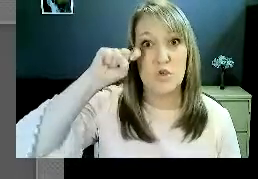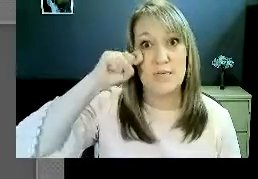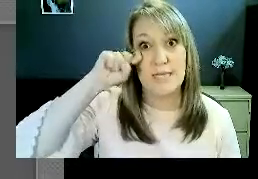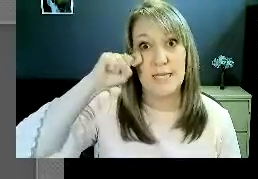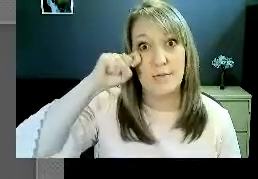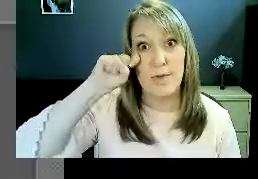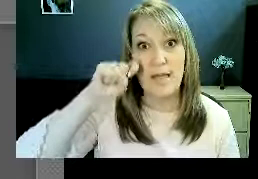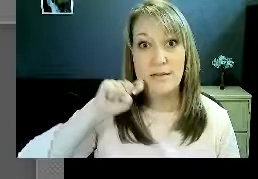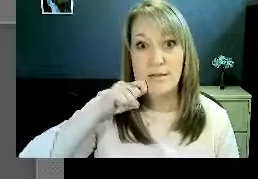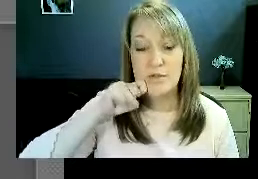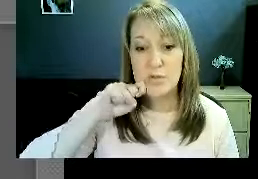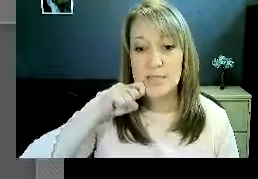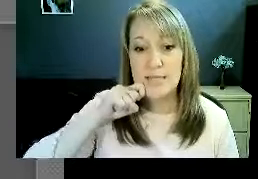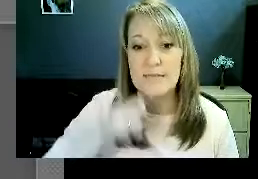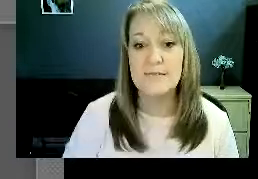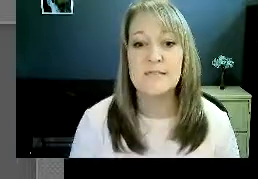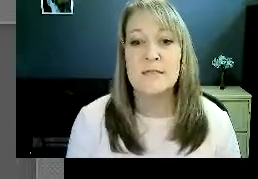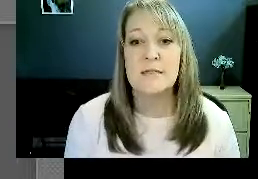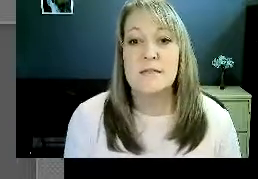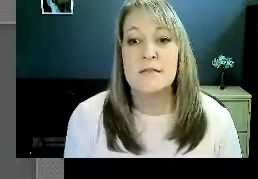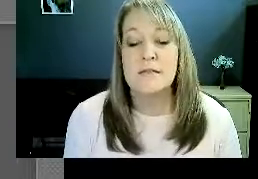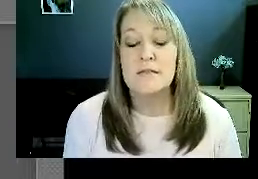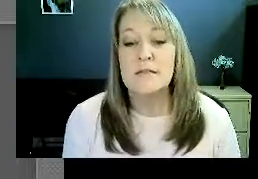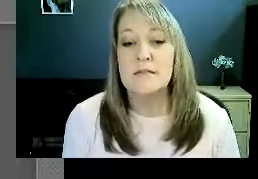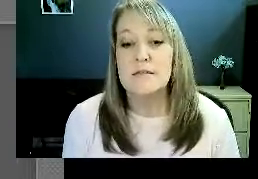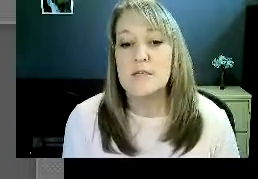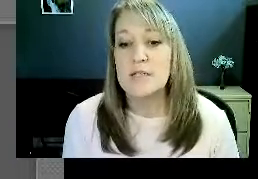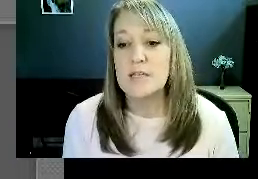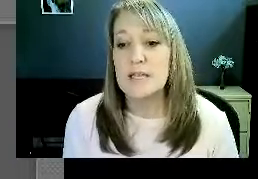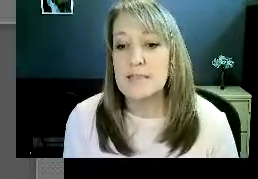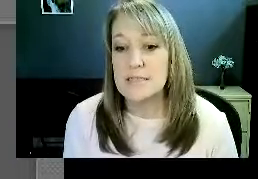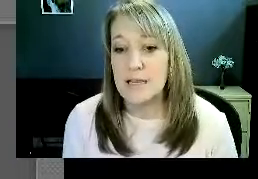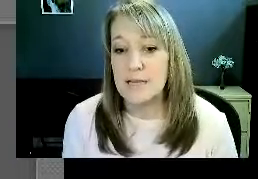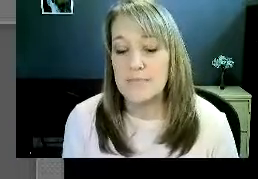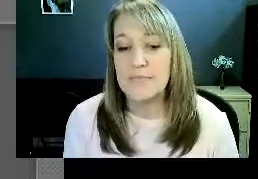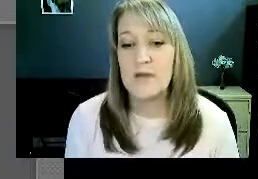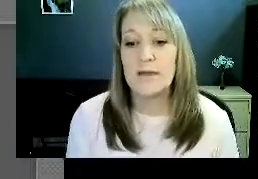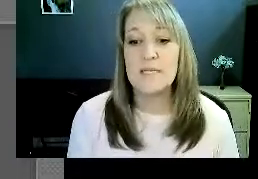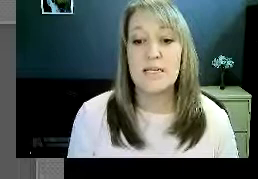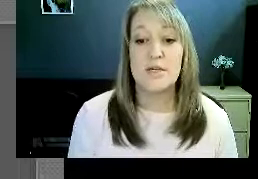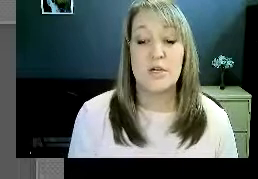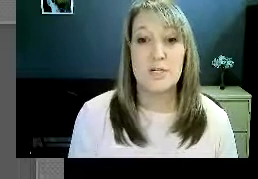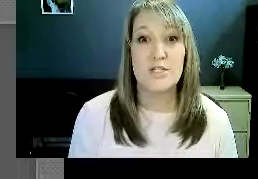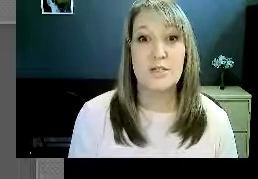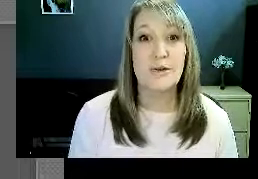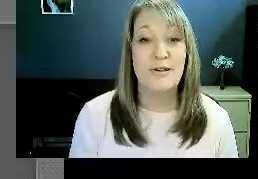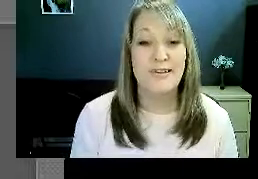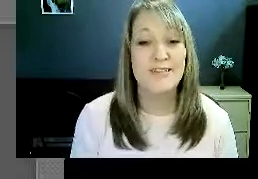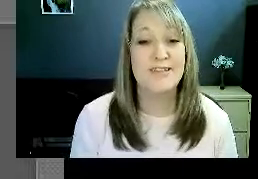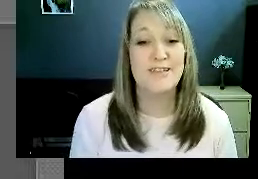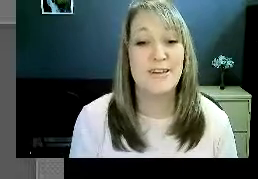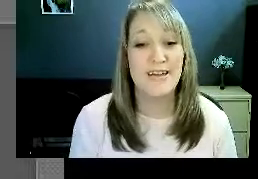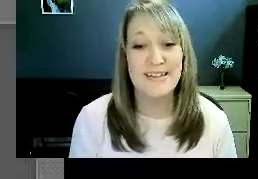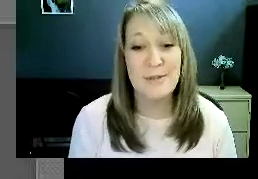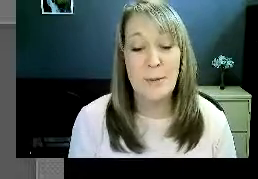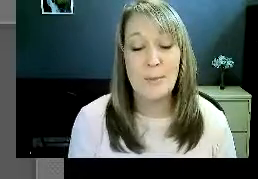a little twisty, right? A little twisty. So let's look at this sign. Now I'm going to encourage you